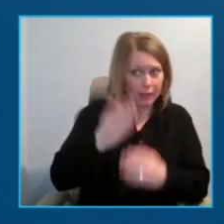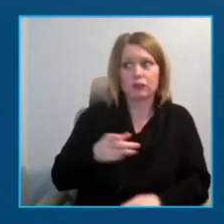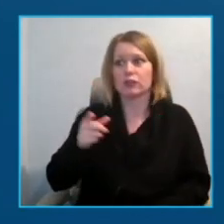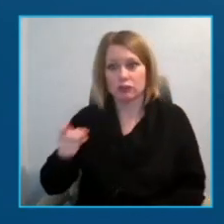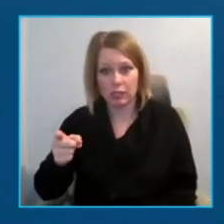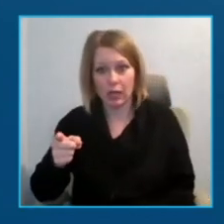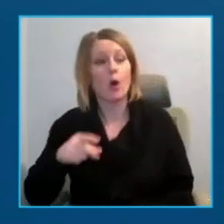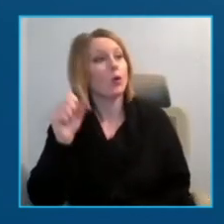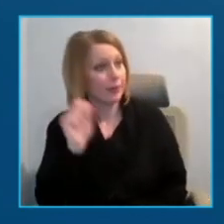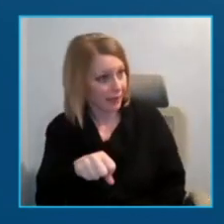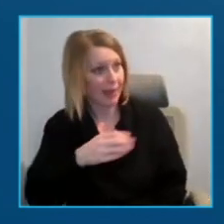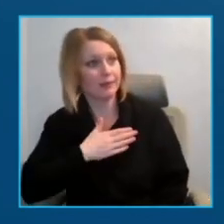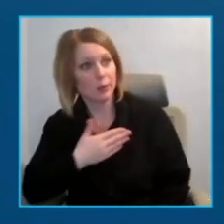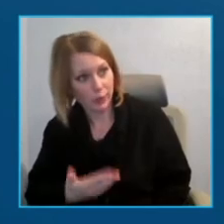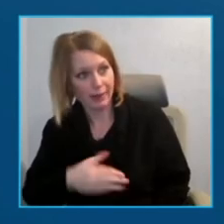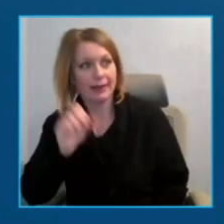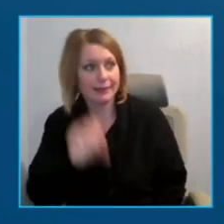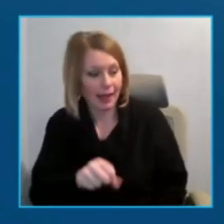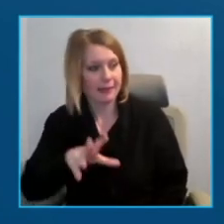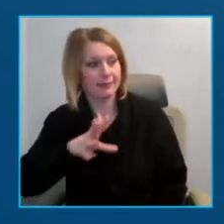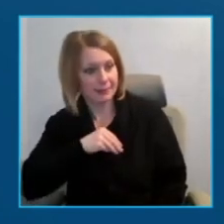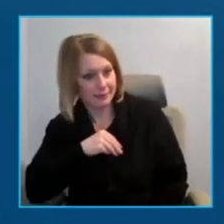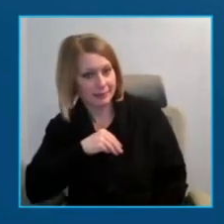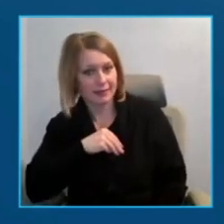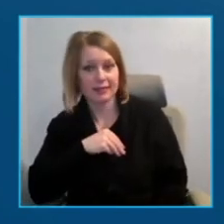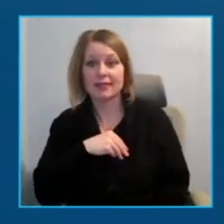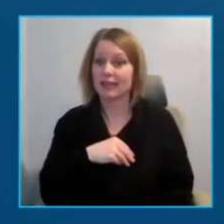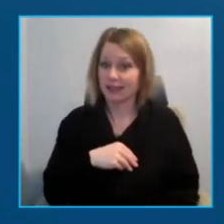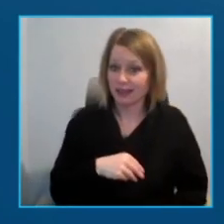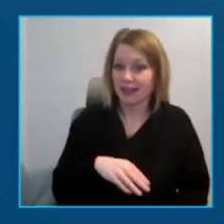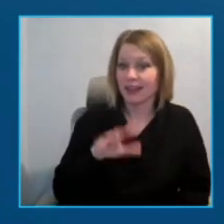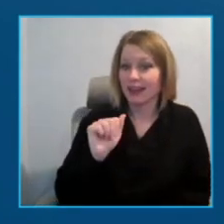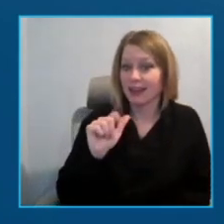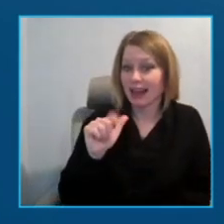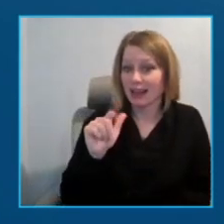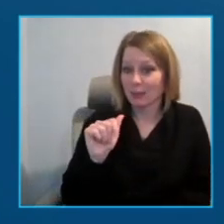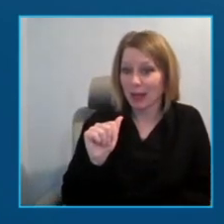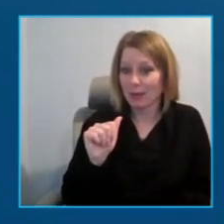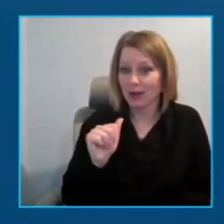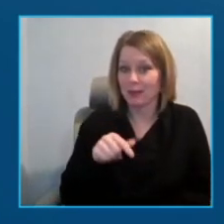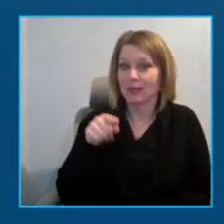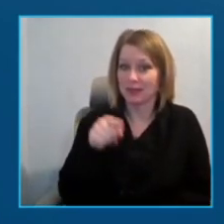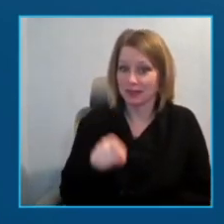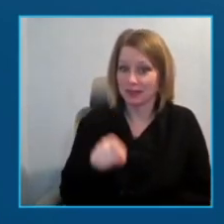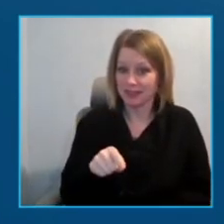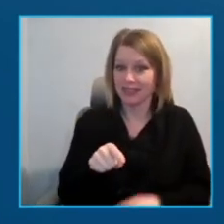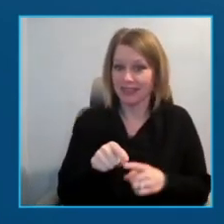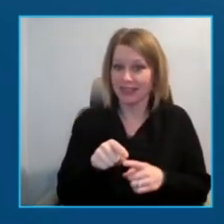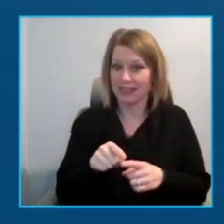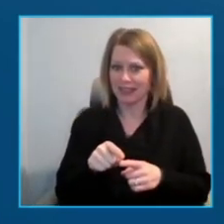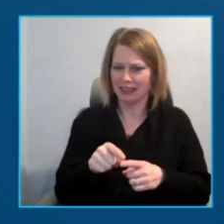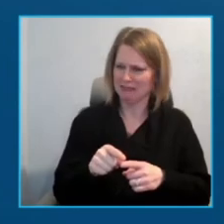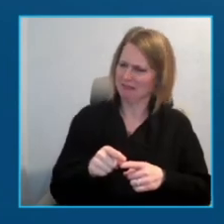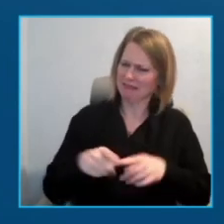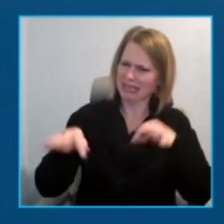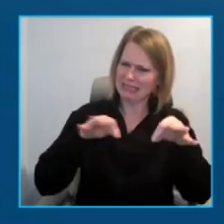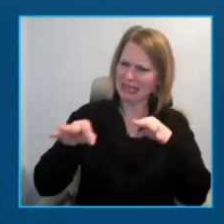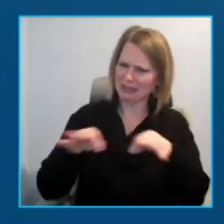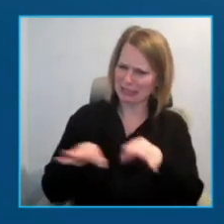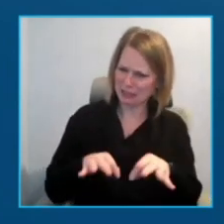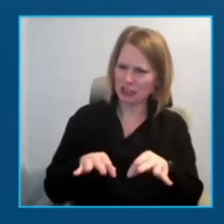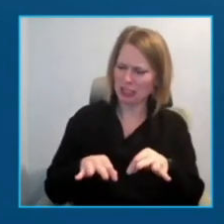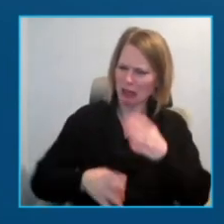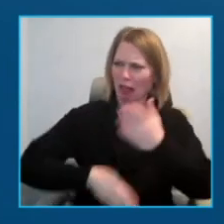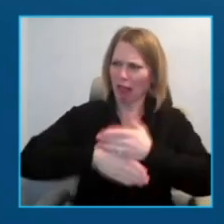I am willing to do. Now, I heard Alabama mention, that's the definition of kicking and screaming. This is not the definition of kicking